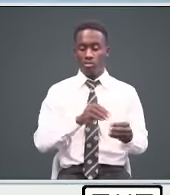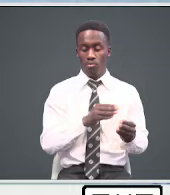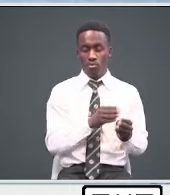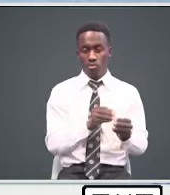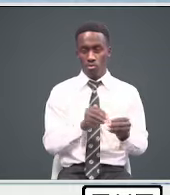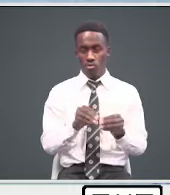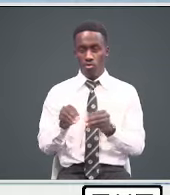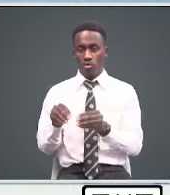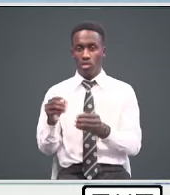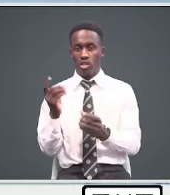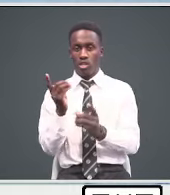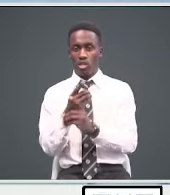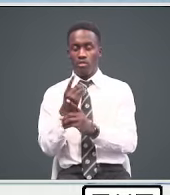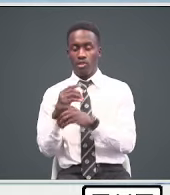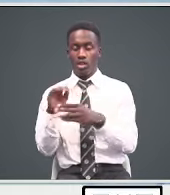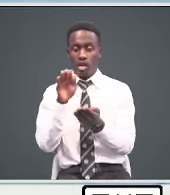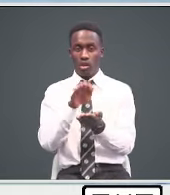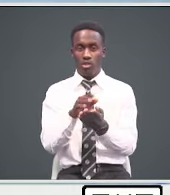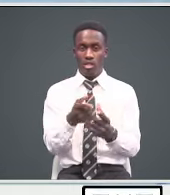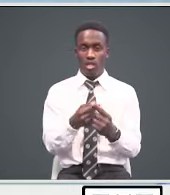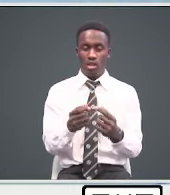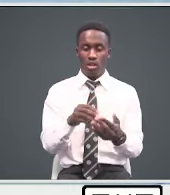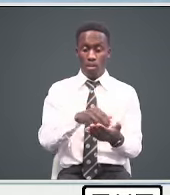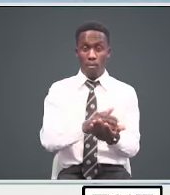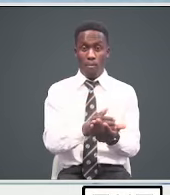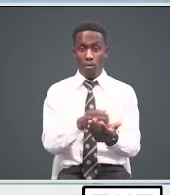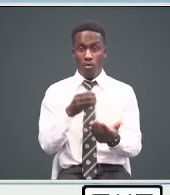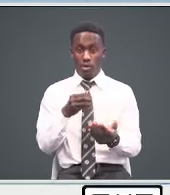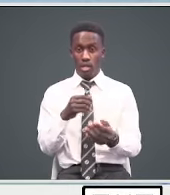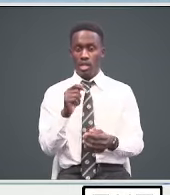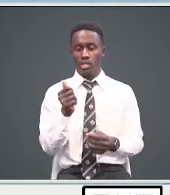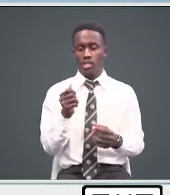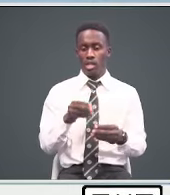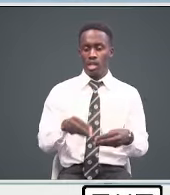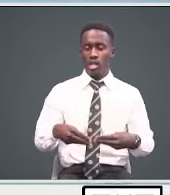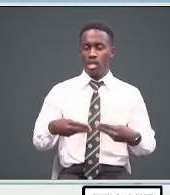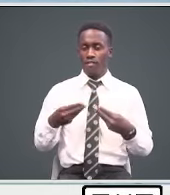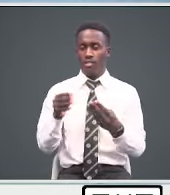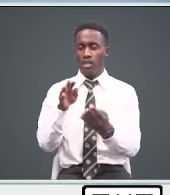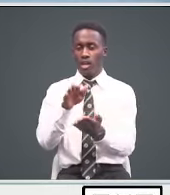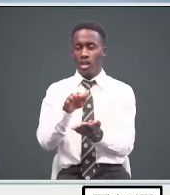money will then be withdrawn in cash and allegedly delivered to the accounts